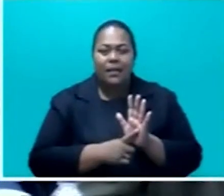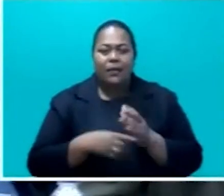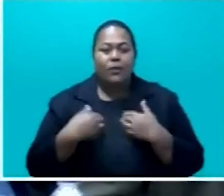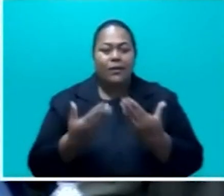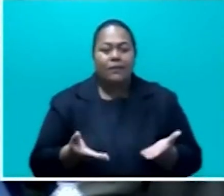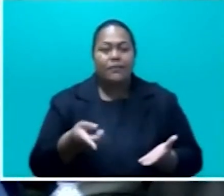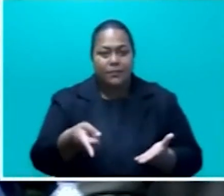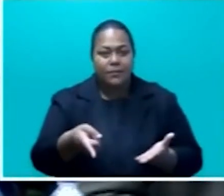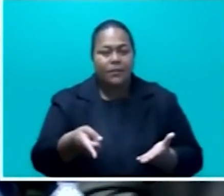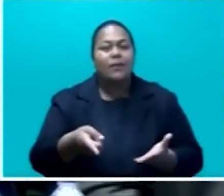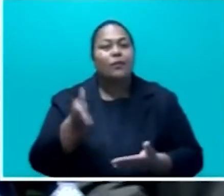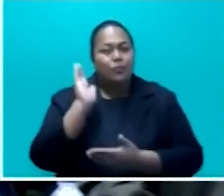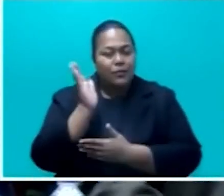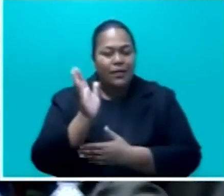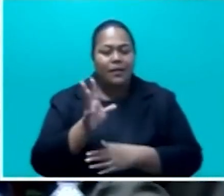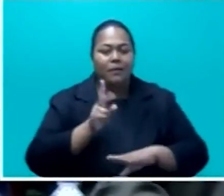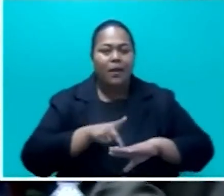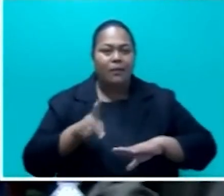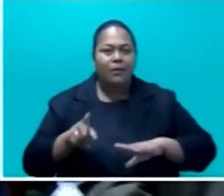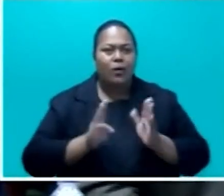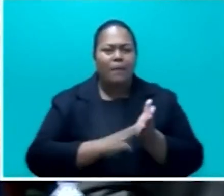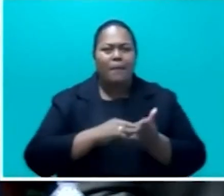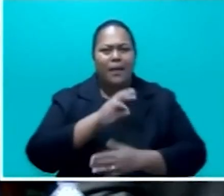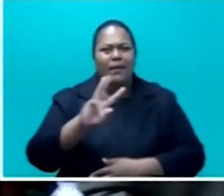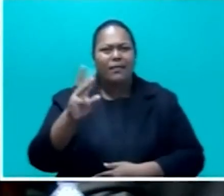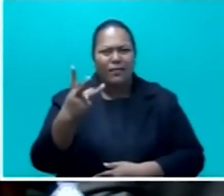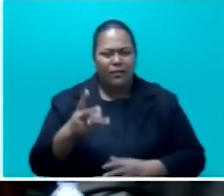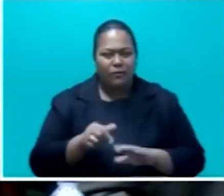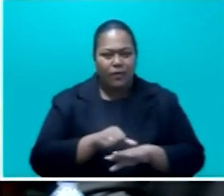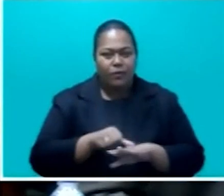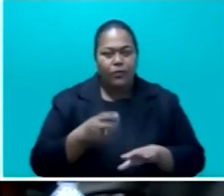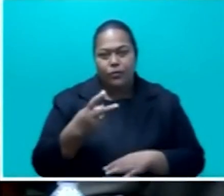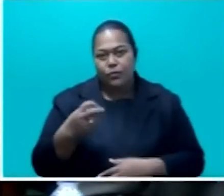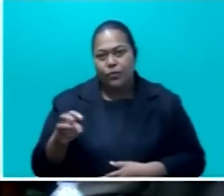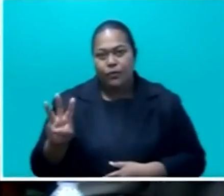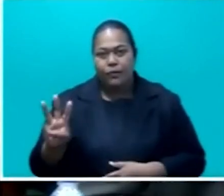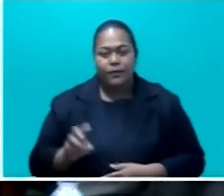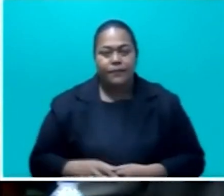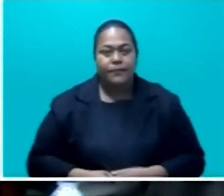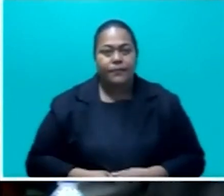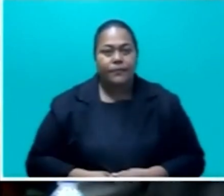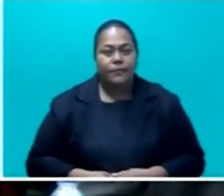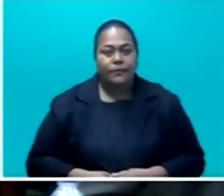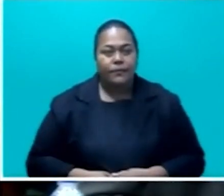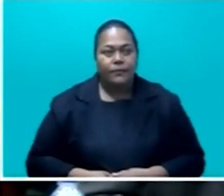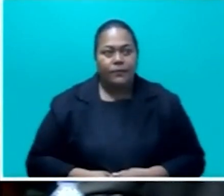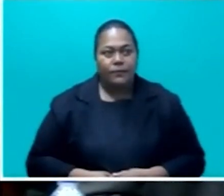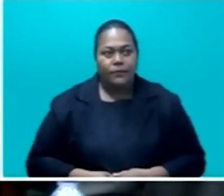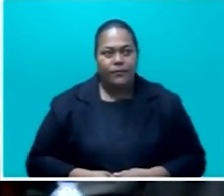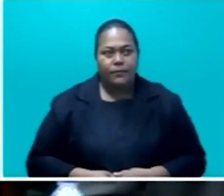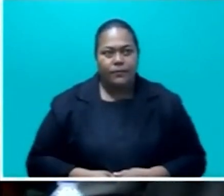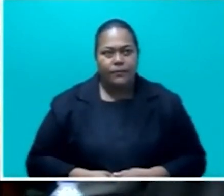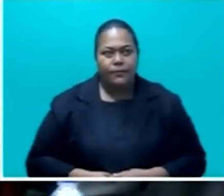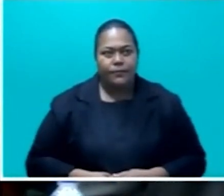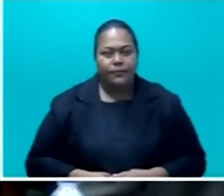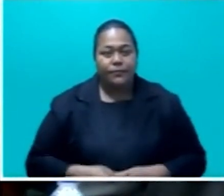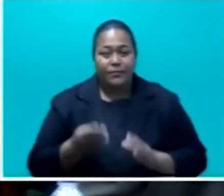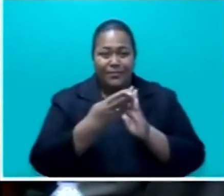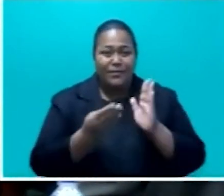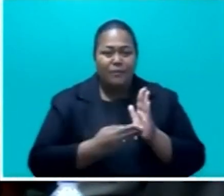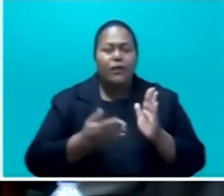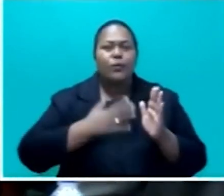Monday, 3rd of April 2023. The bill seeks to repeal the Media Industry